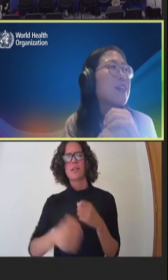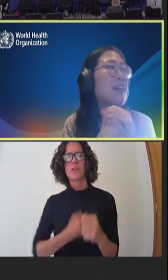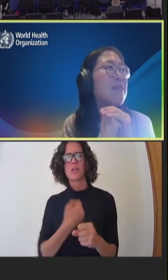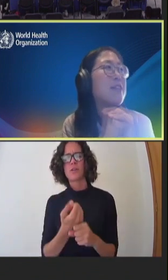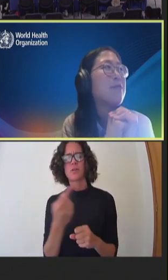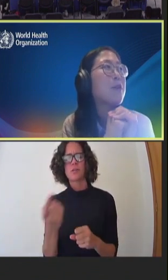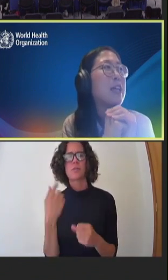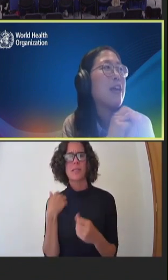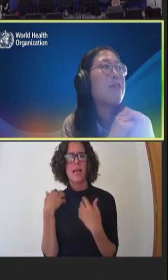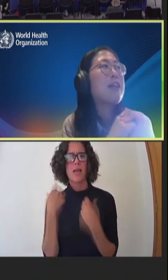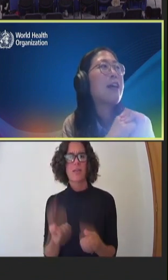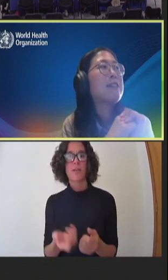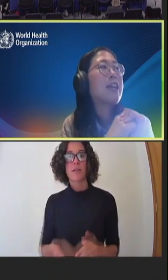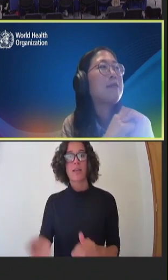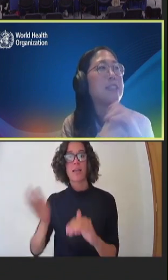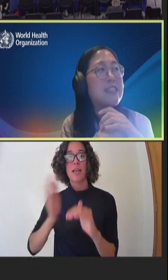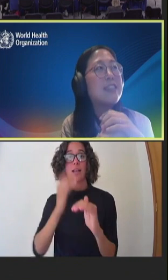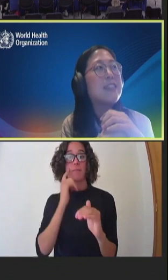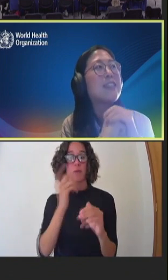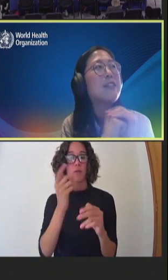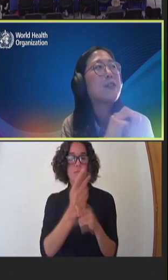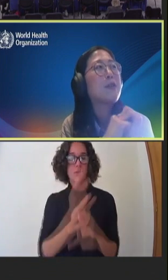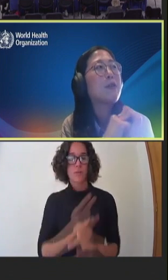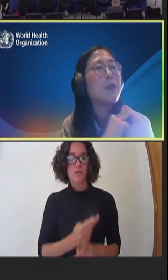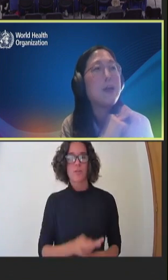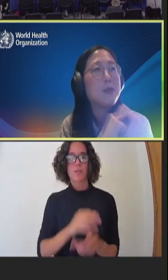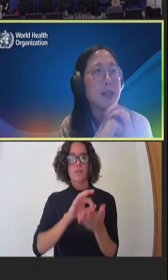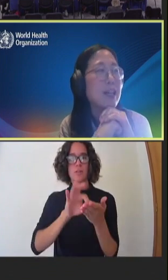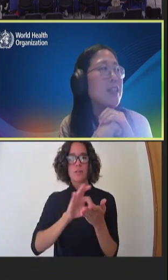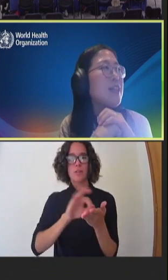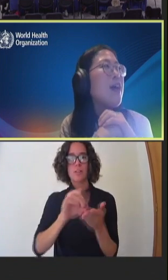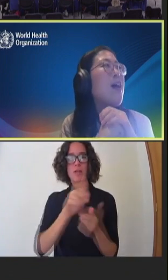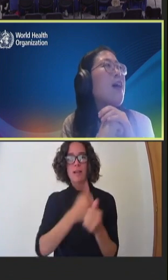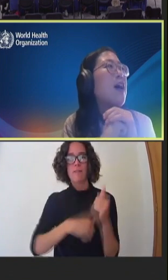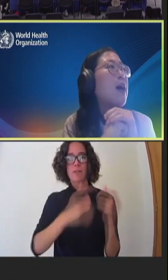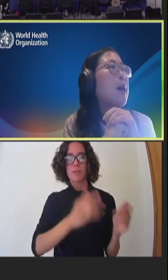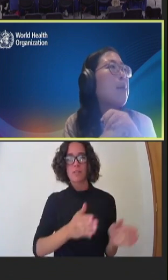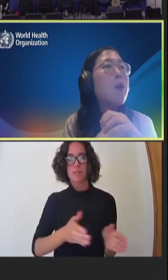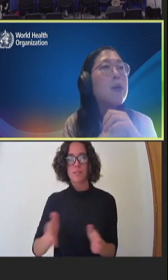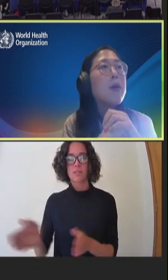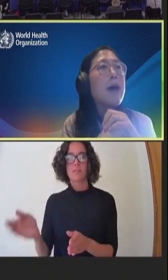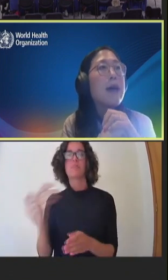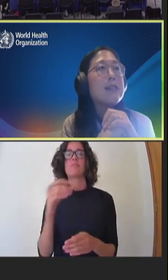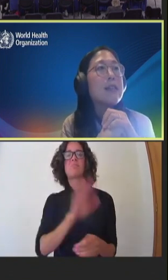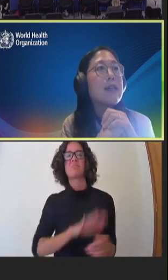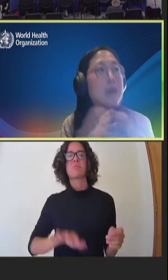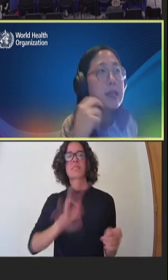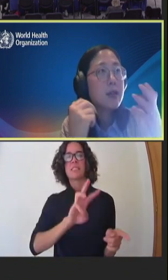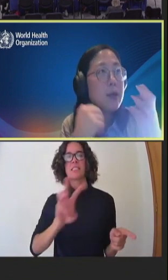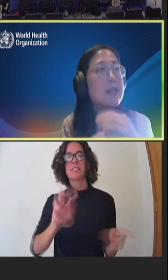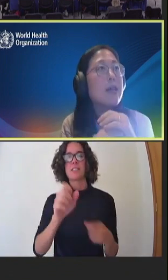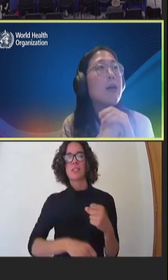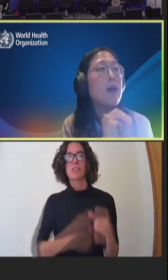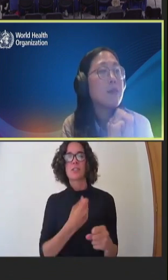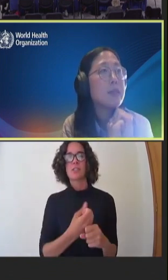154 million lives saved, for every life saved, 66 years of the full health regained. Polio has a